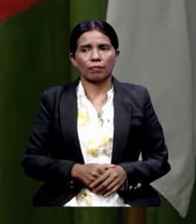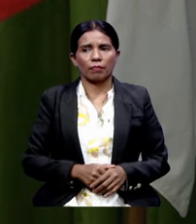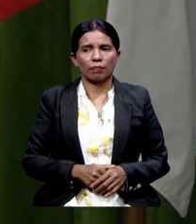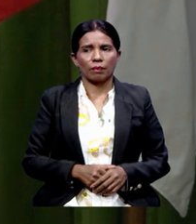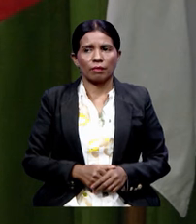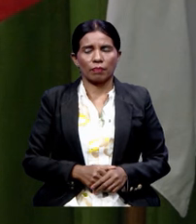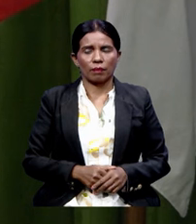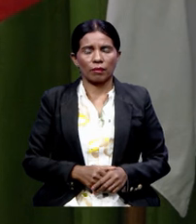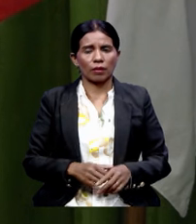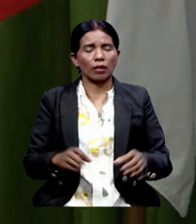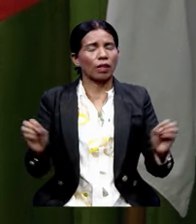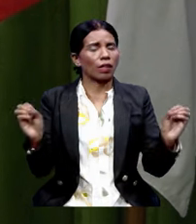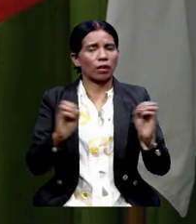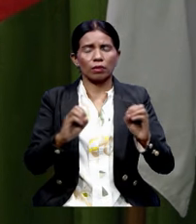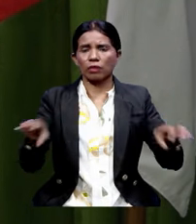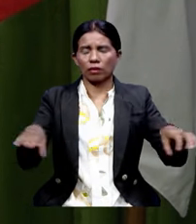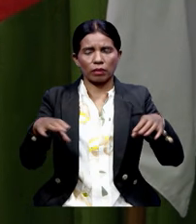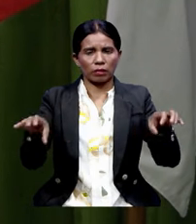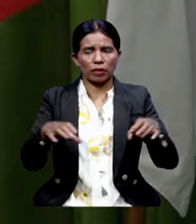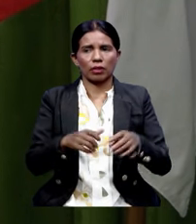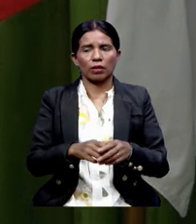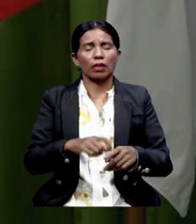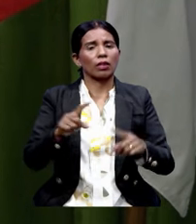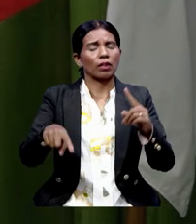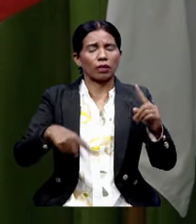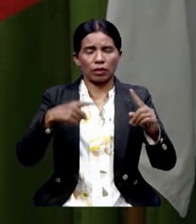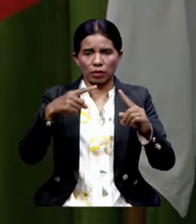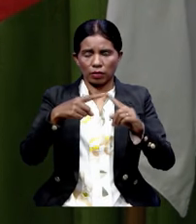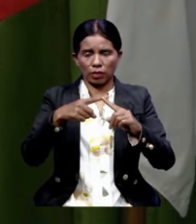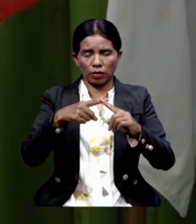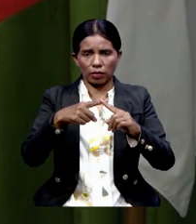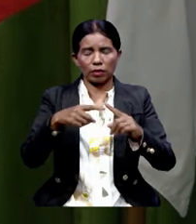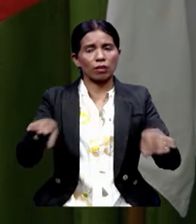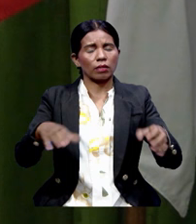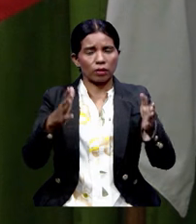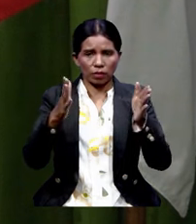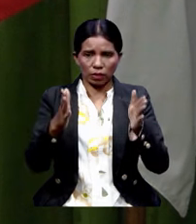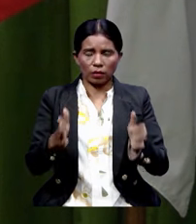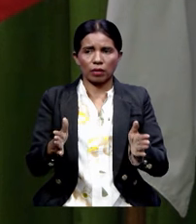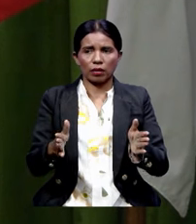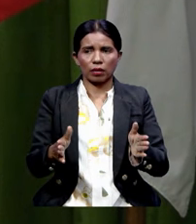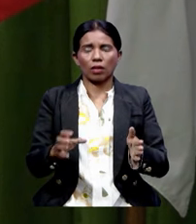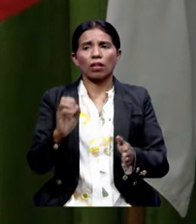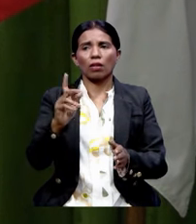It is not a job. If it is a job, when a sick person goes there,